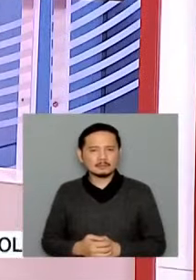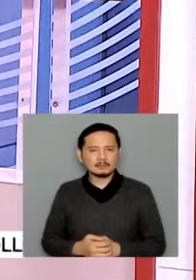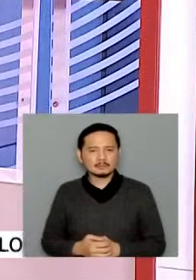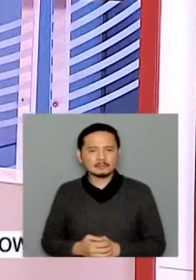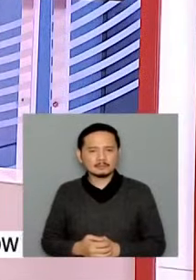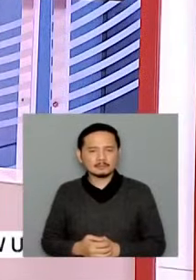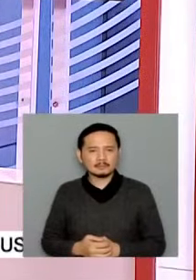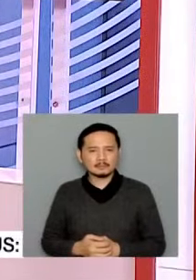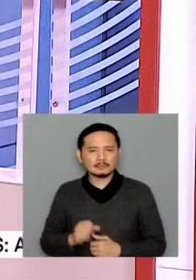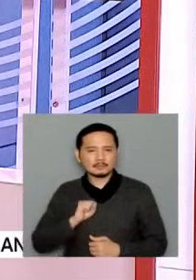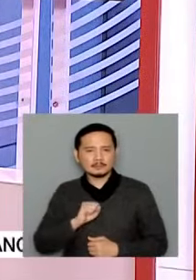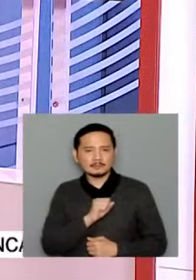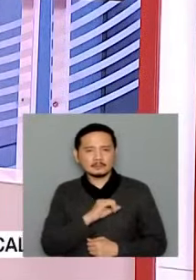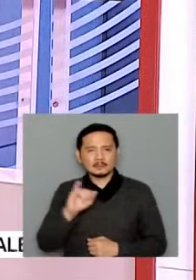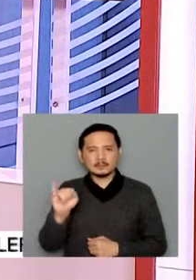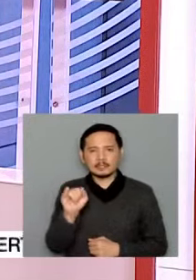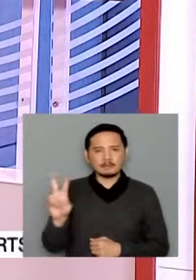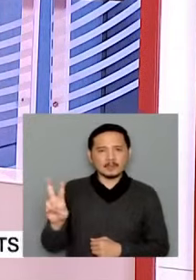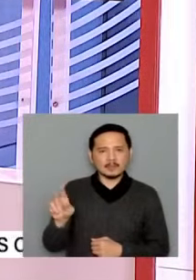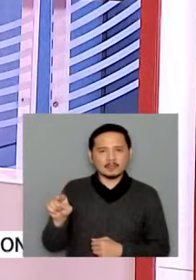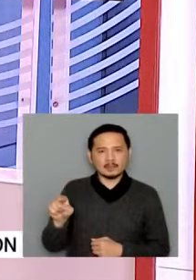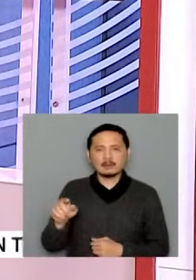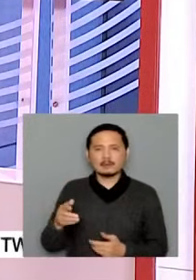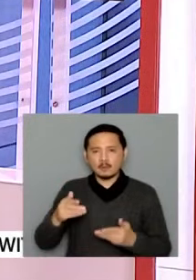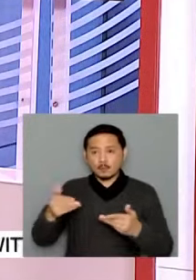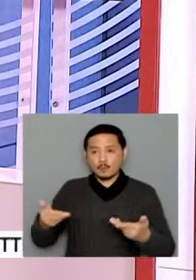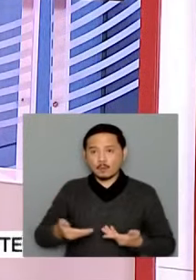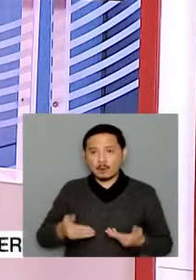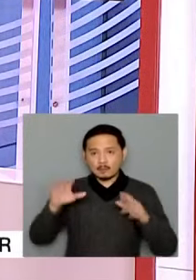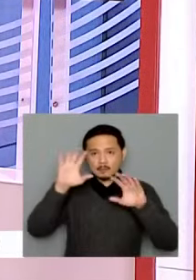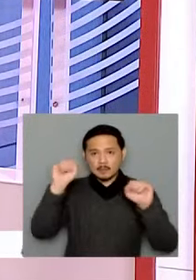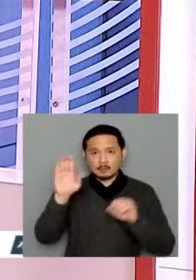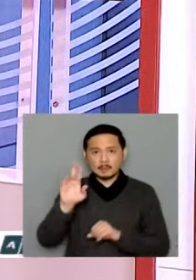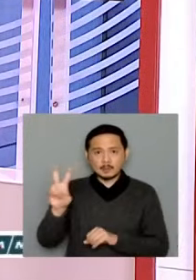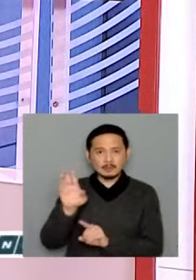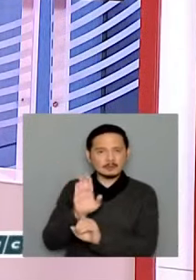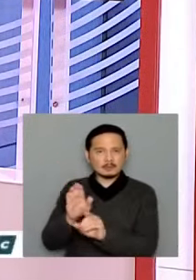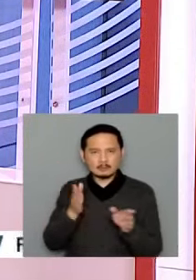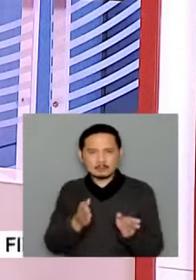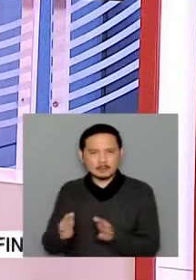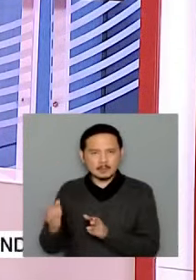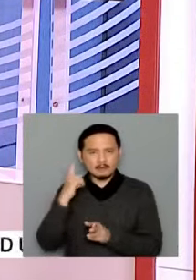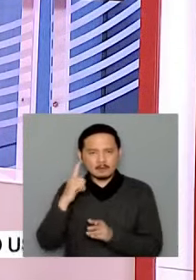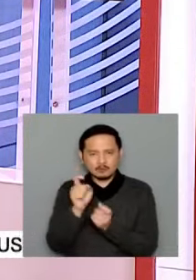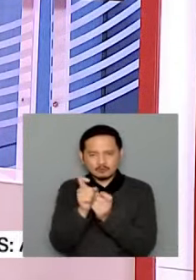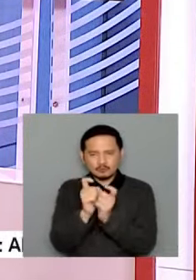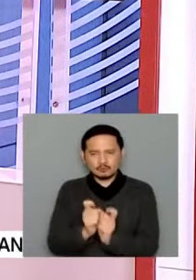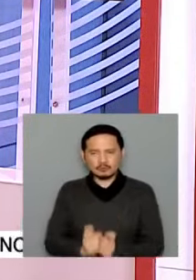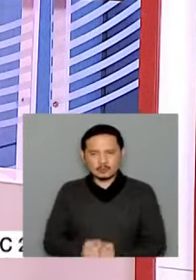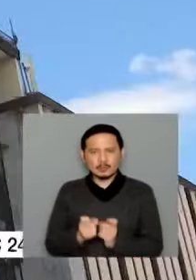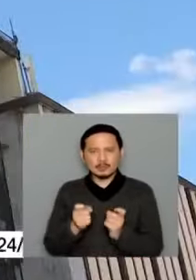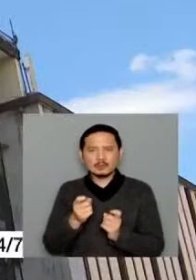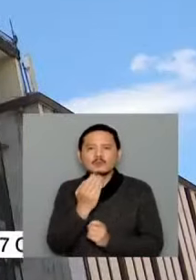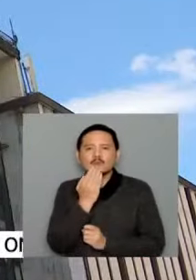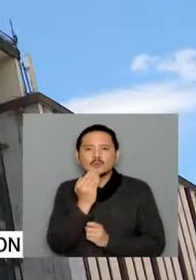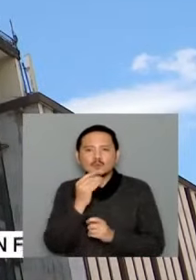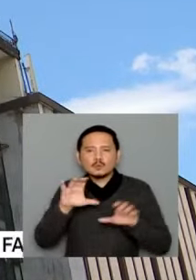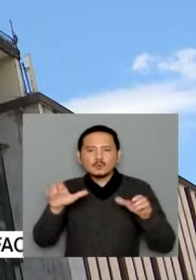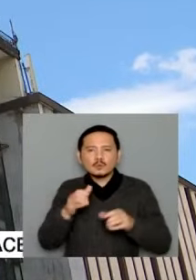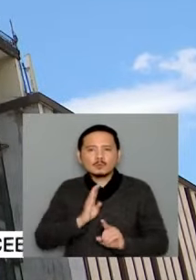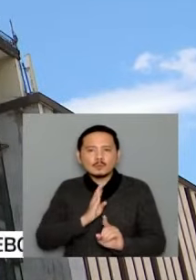Senator J.V. Ejercito welcomes President Ferdinand Marcos Jr.'s plan to revamp the Sugar Regulatory Administration. Ejercito hopes the